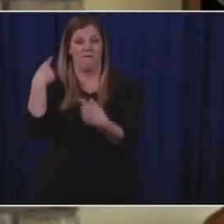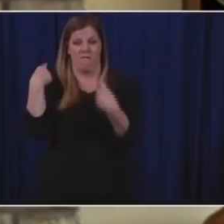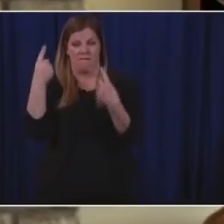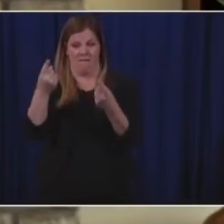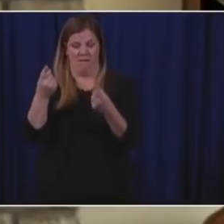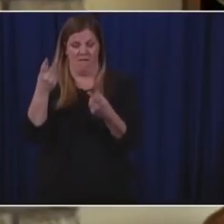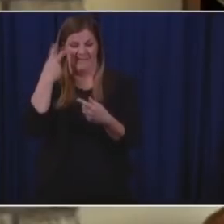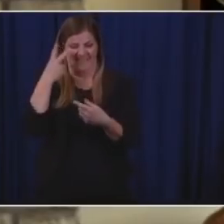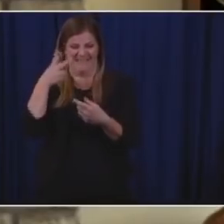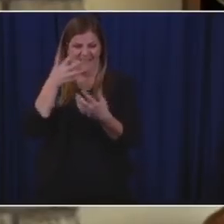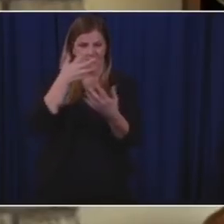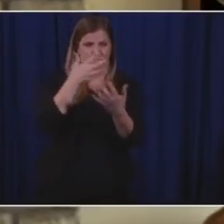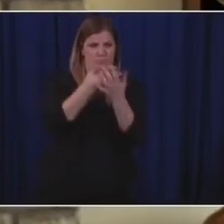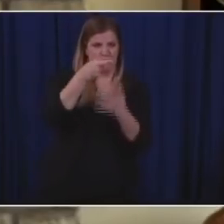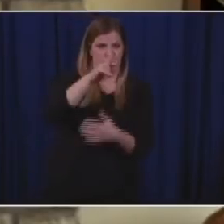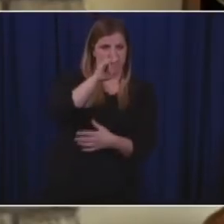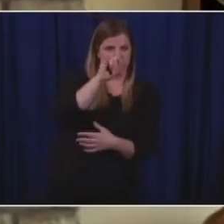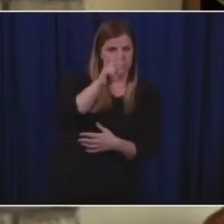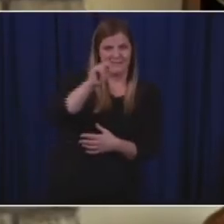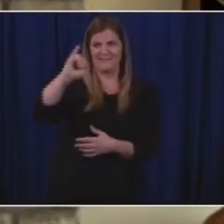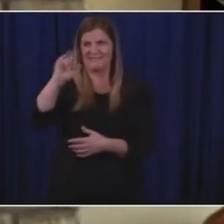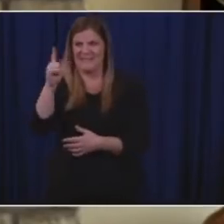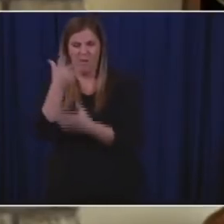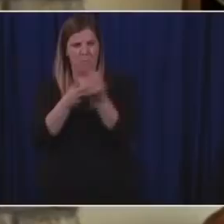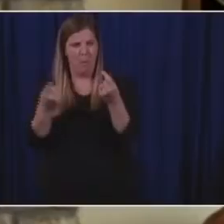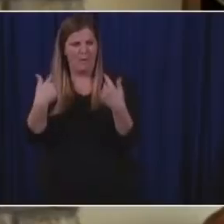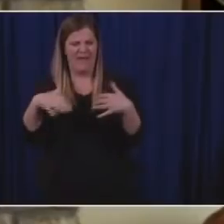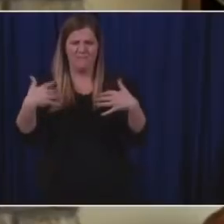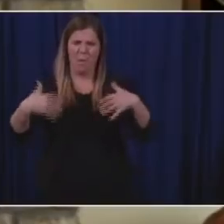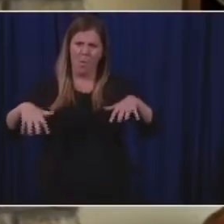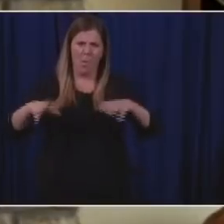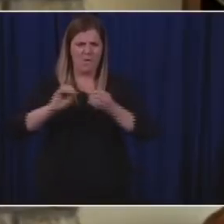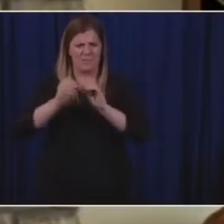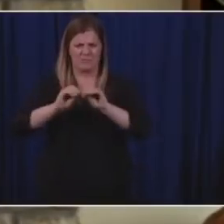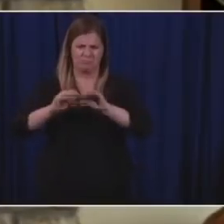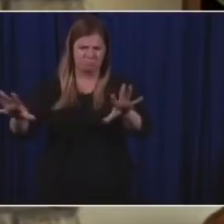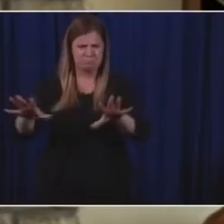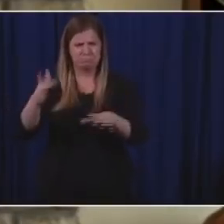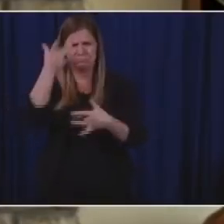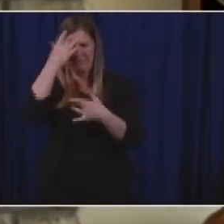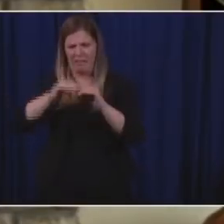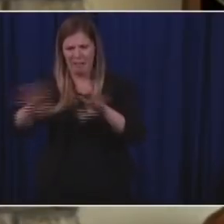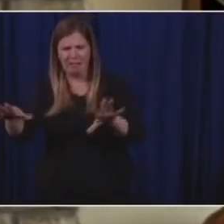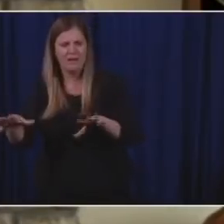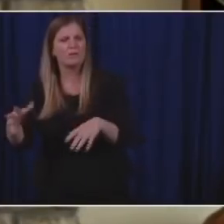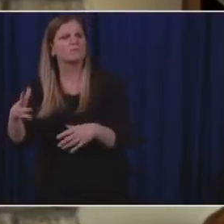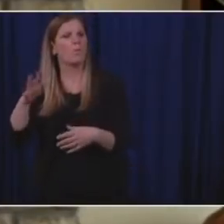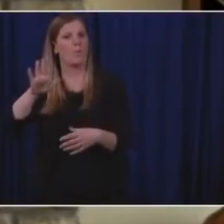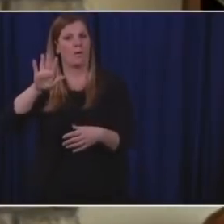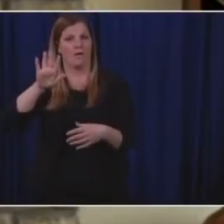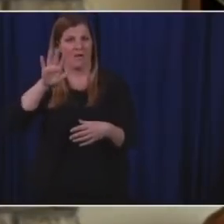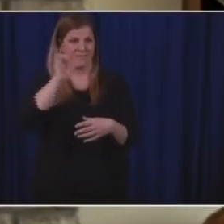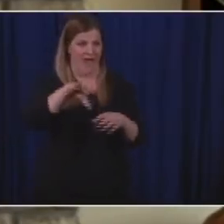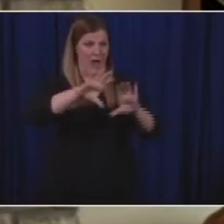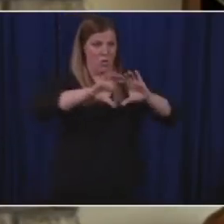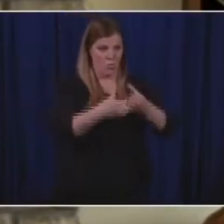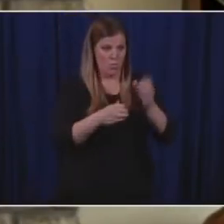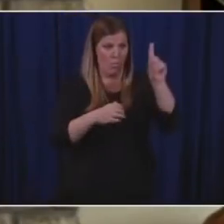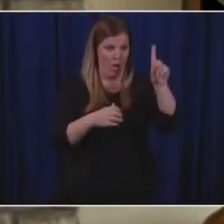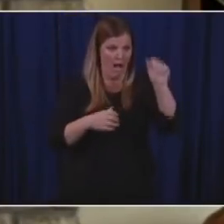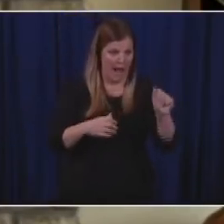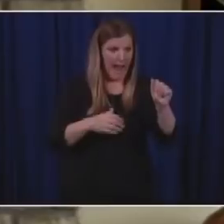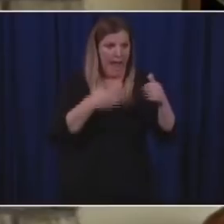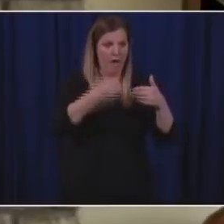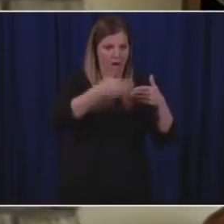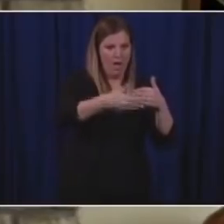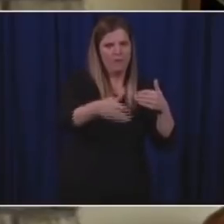in the prisons and the jails. Where do they fall into this distribution schedule? Will they get the vaccines immediately, along